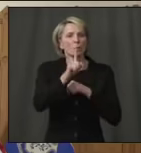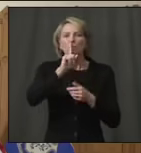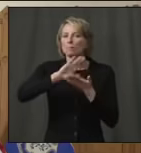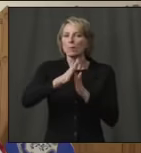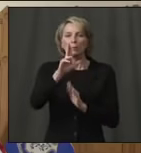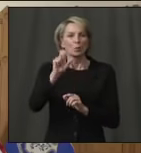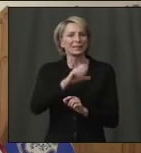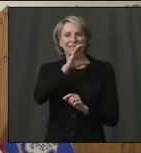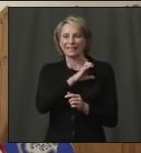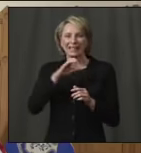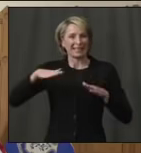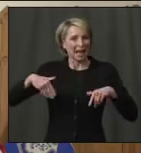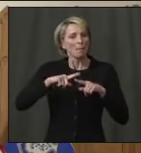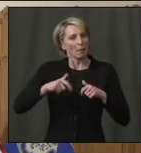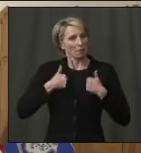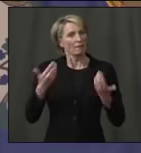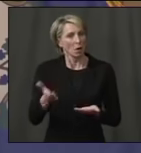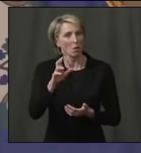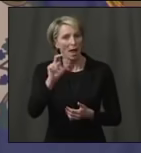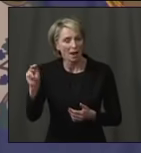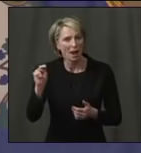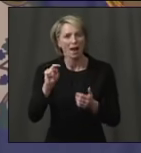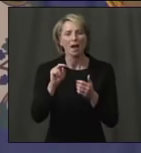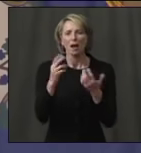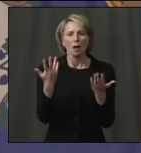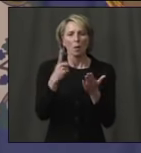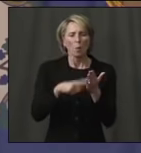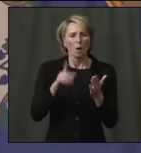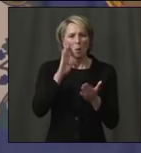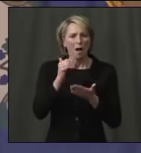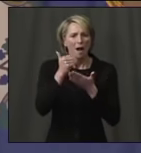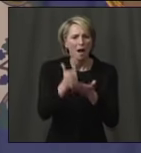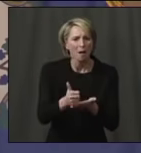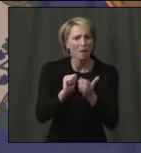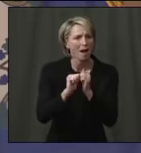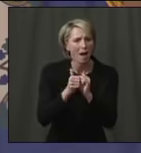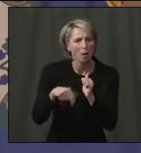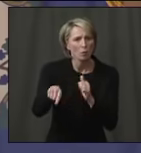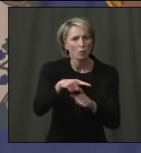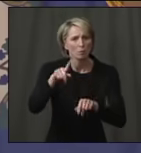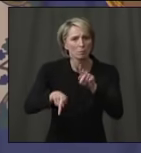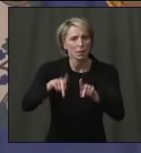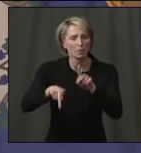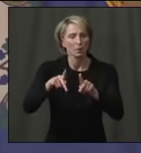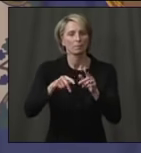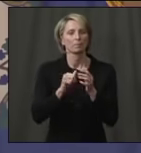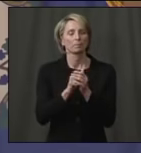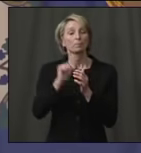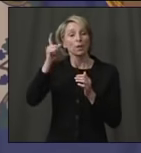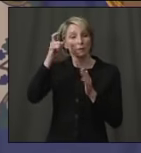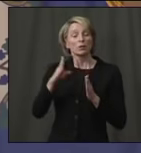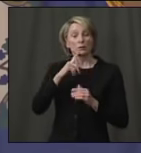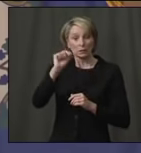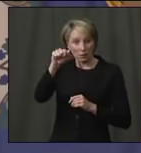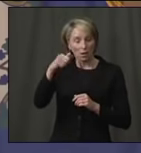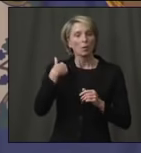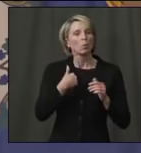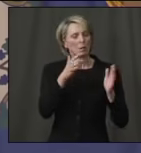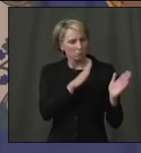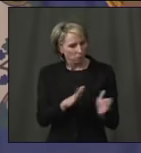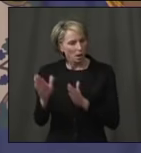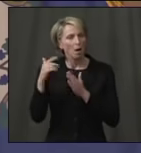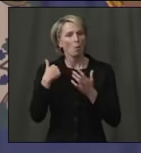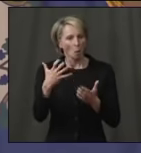here in the state? Yeah, I think Lisa Tepper Bates is going to roll out some additional initiatives we can do to help